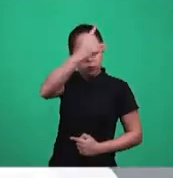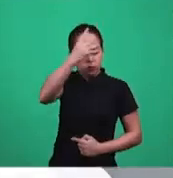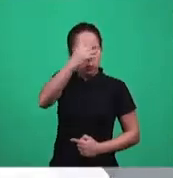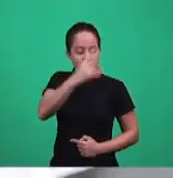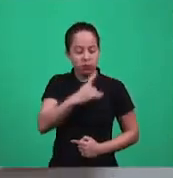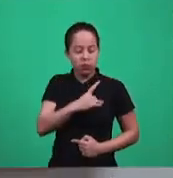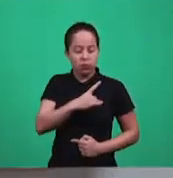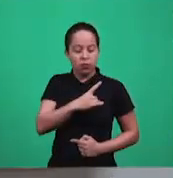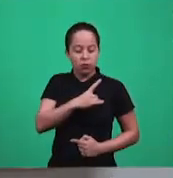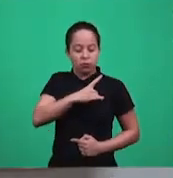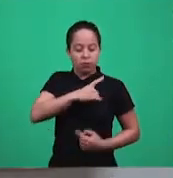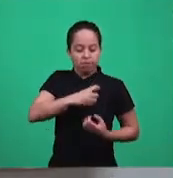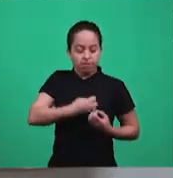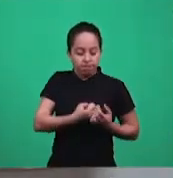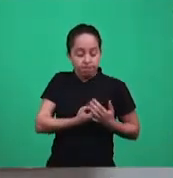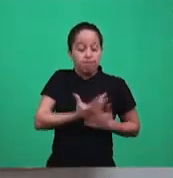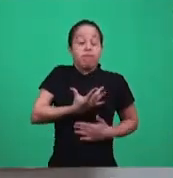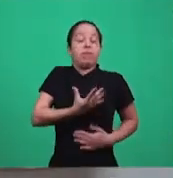words